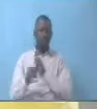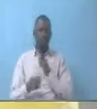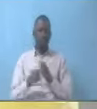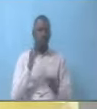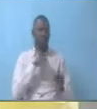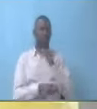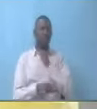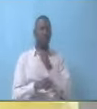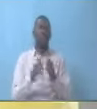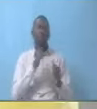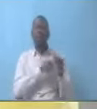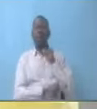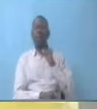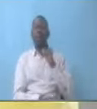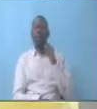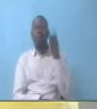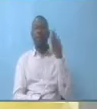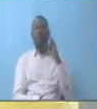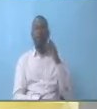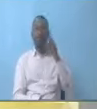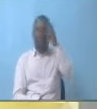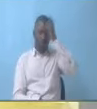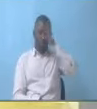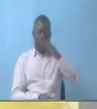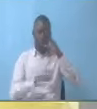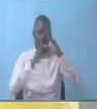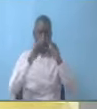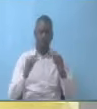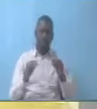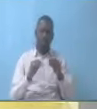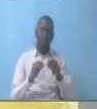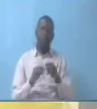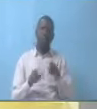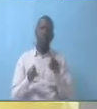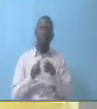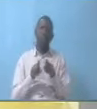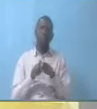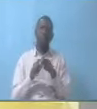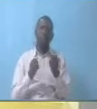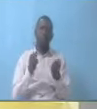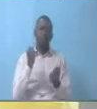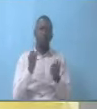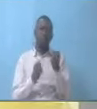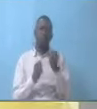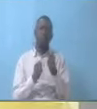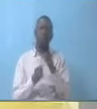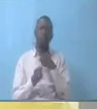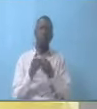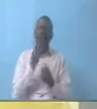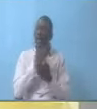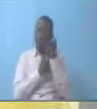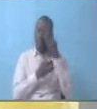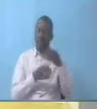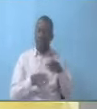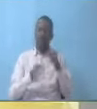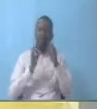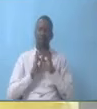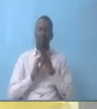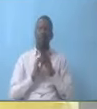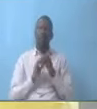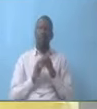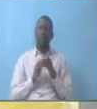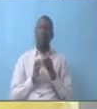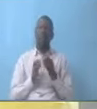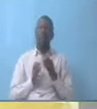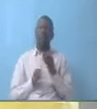Ñu dellu waat ñu ñëpp ci Farafenya police station. In the same vehicle which had earlier taken us to the ferry terminal. Ci benn auto bi nga xamne mo ñu yobbu